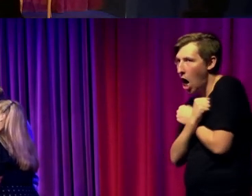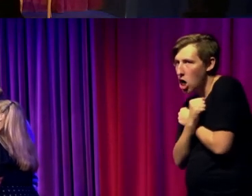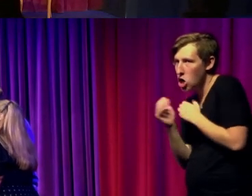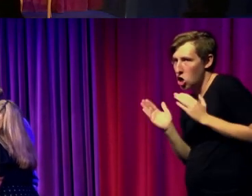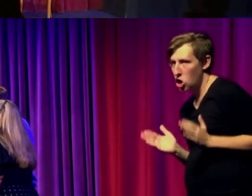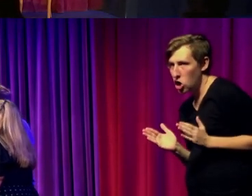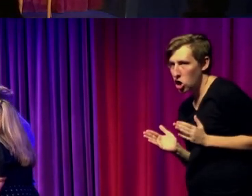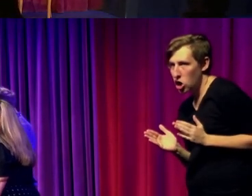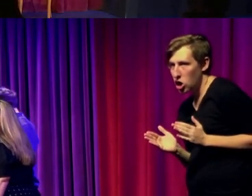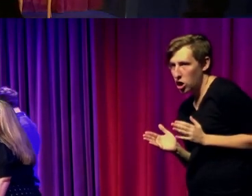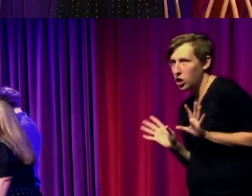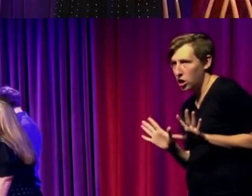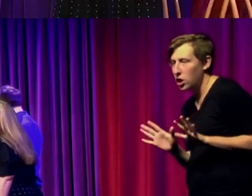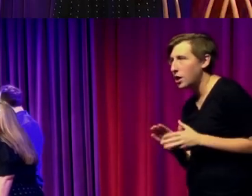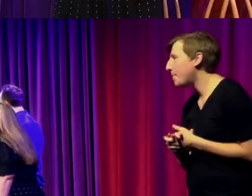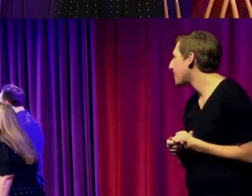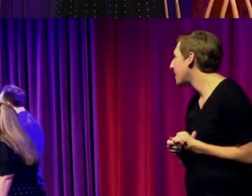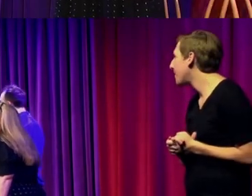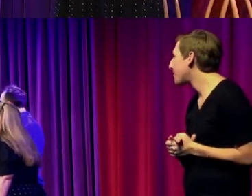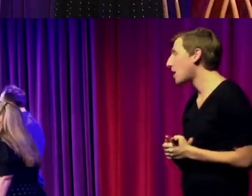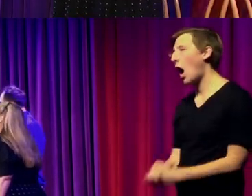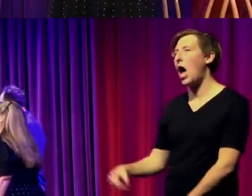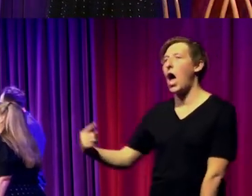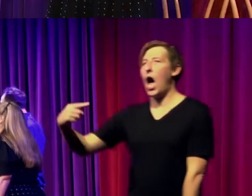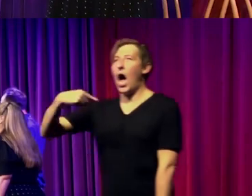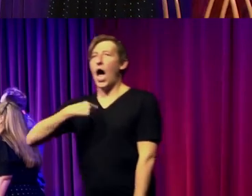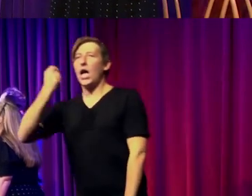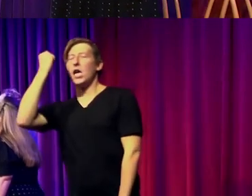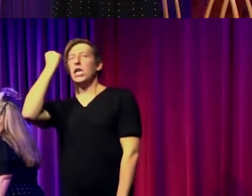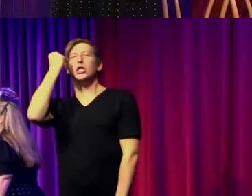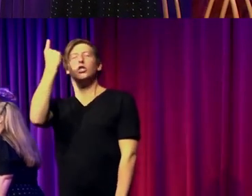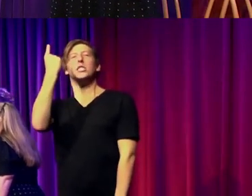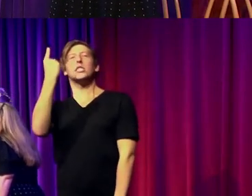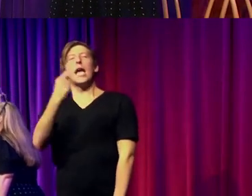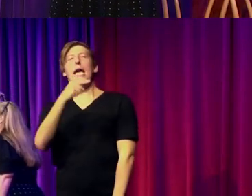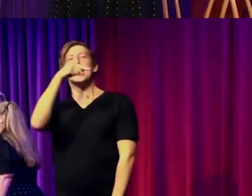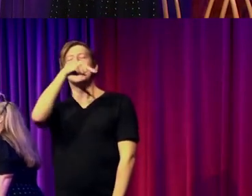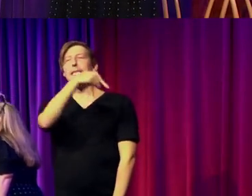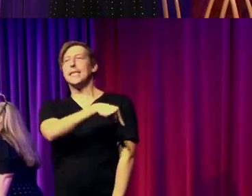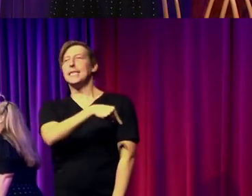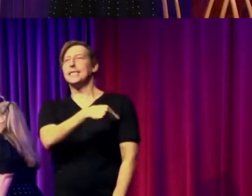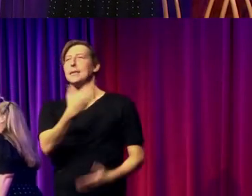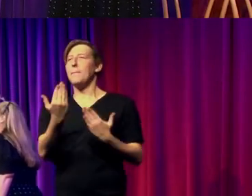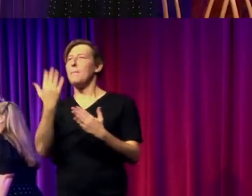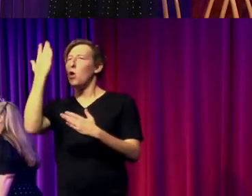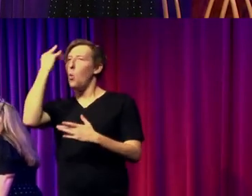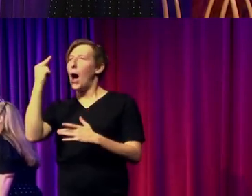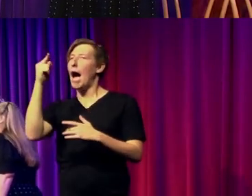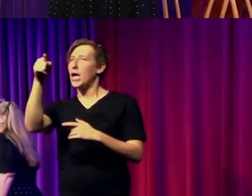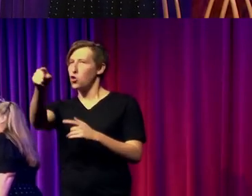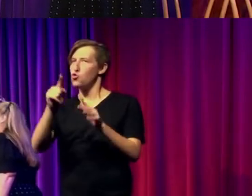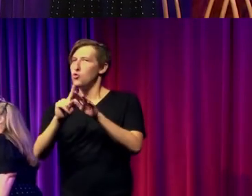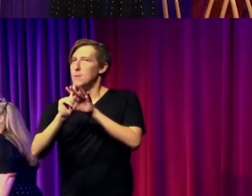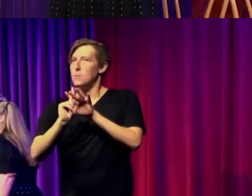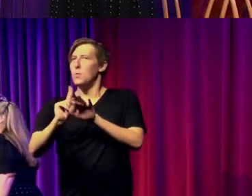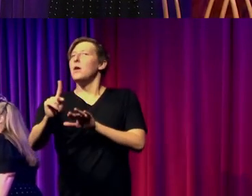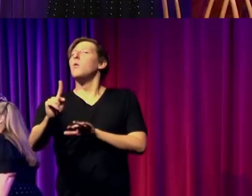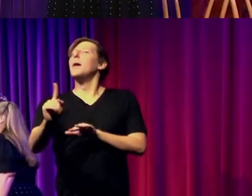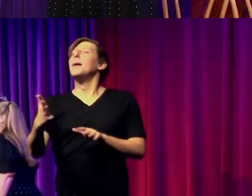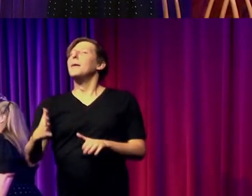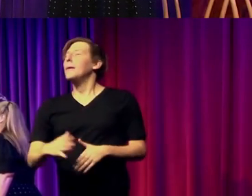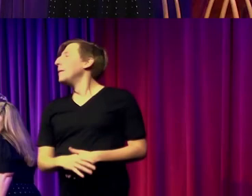I understand this could potentially be one of the reasons why you are walking away from this relationship.